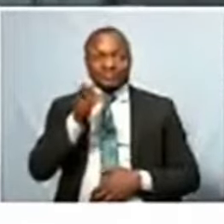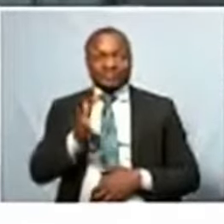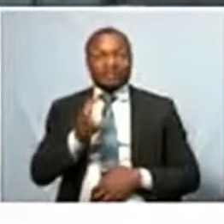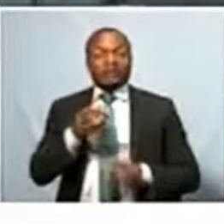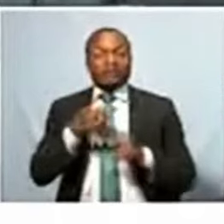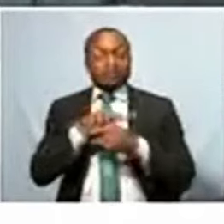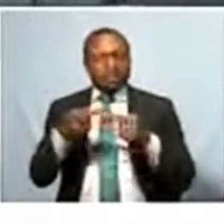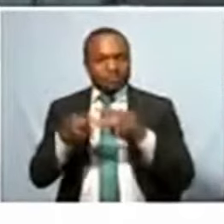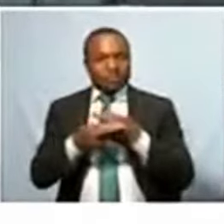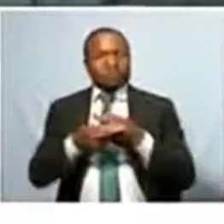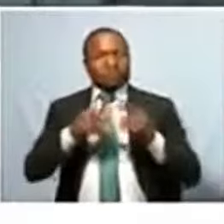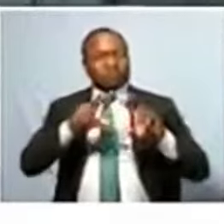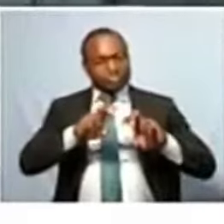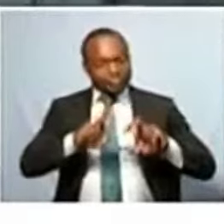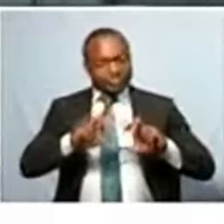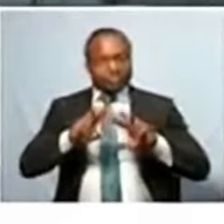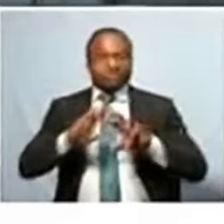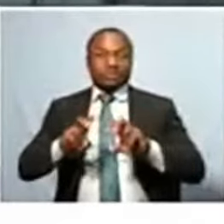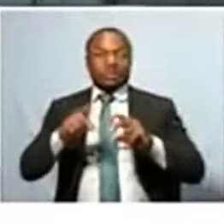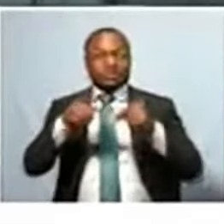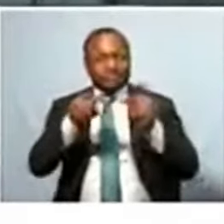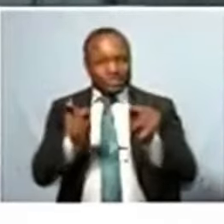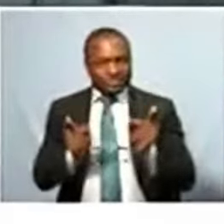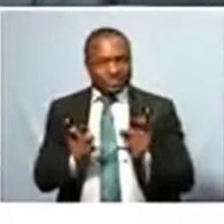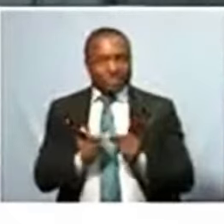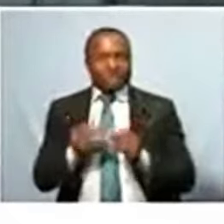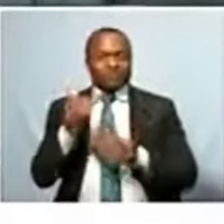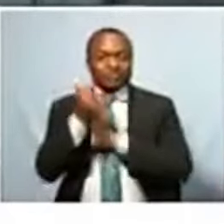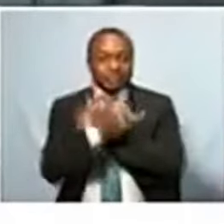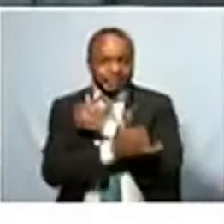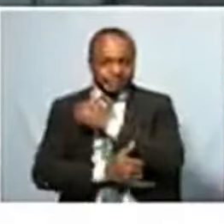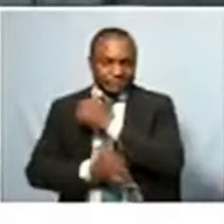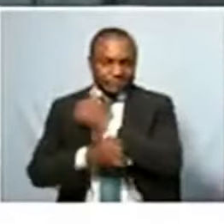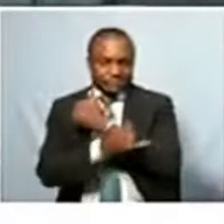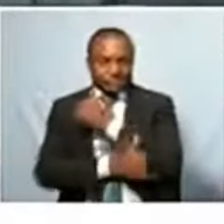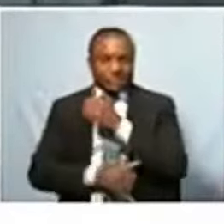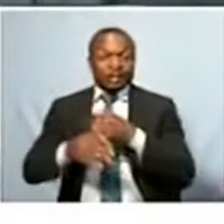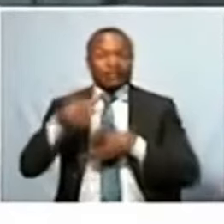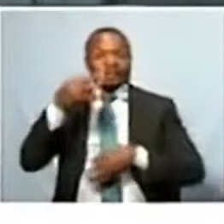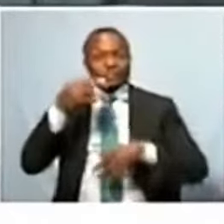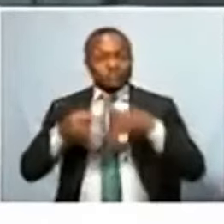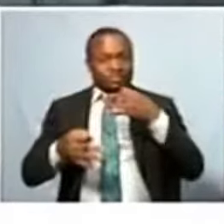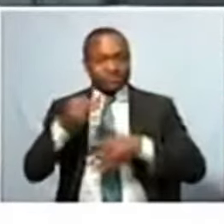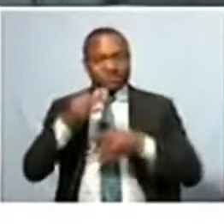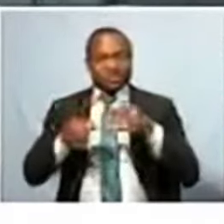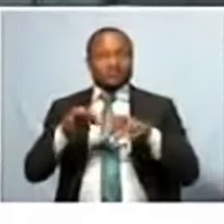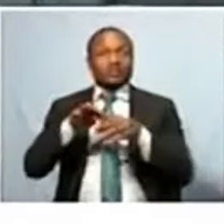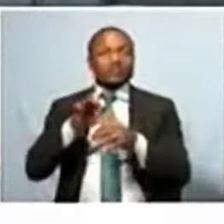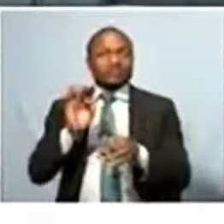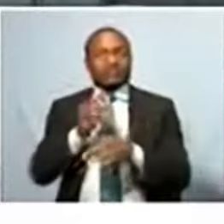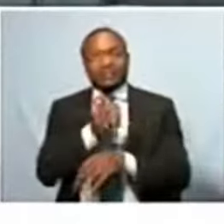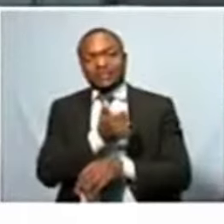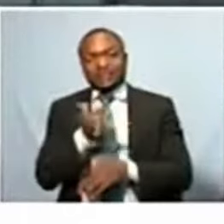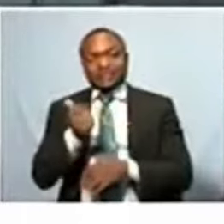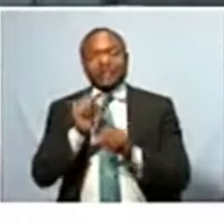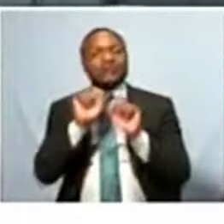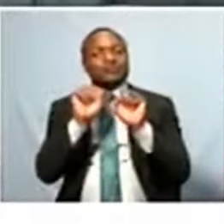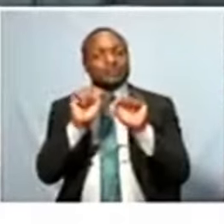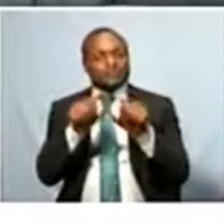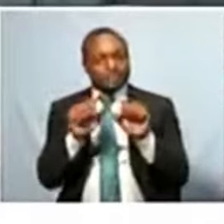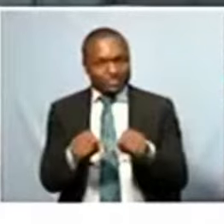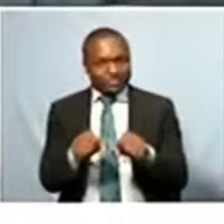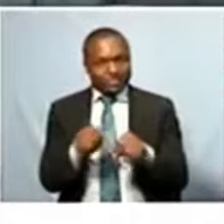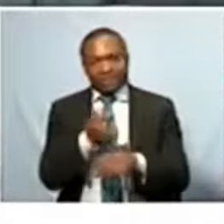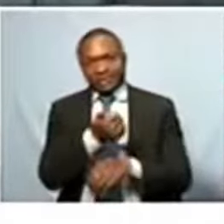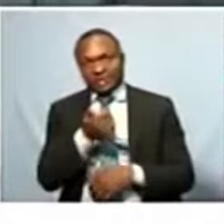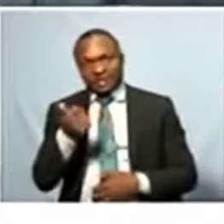room to evaluate our position as a country. And if we find any possibilities